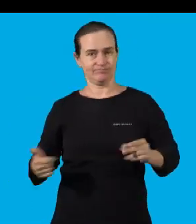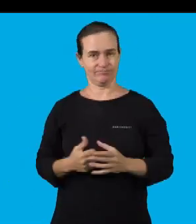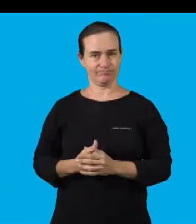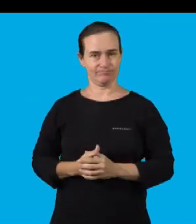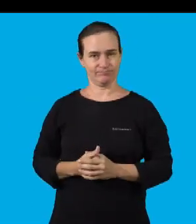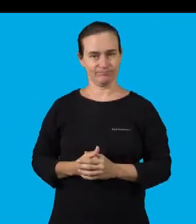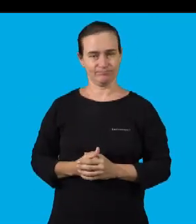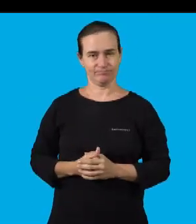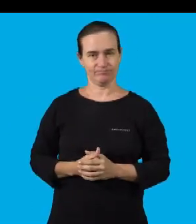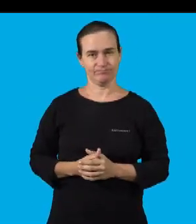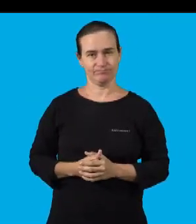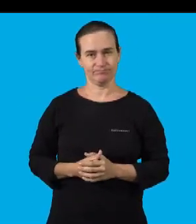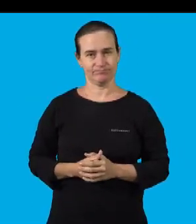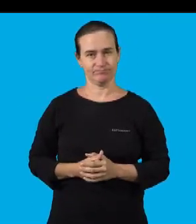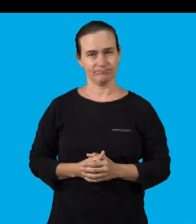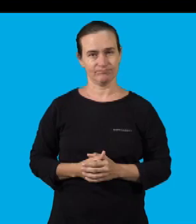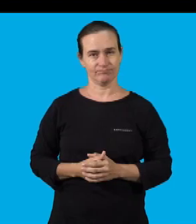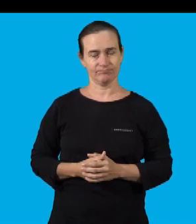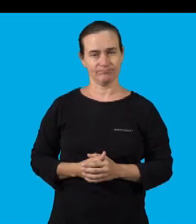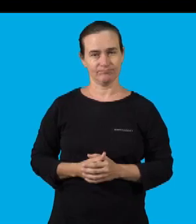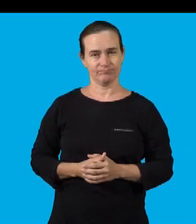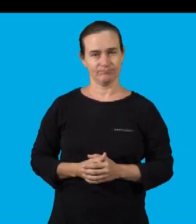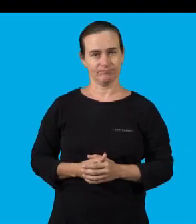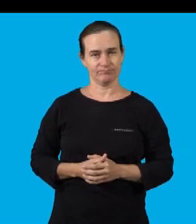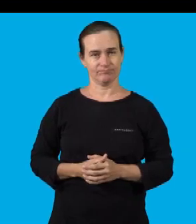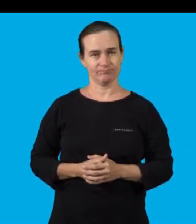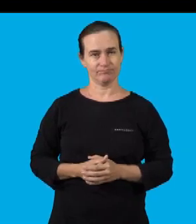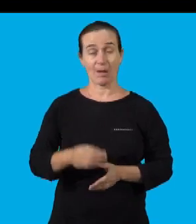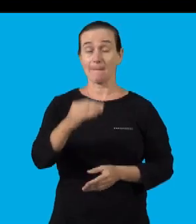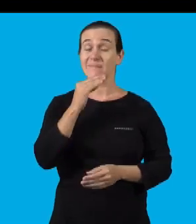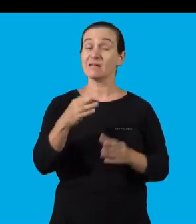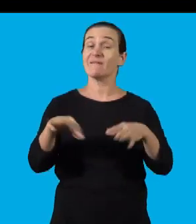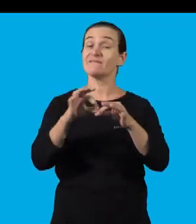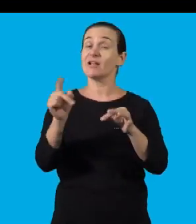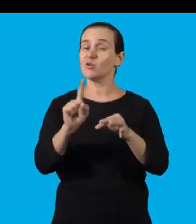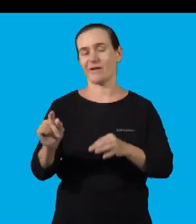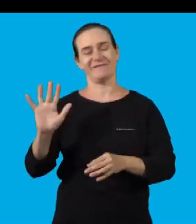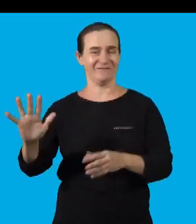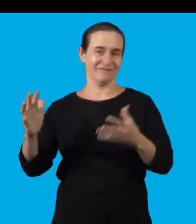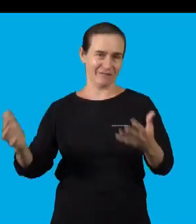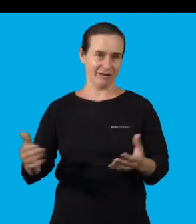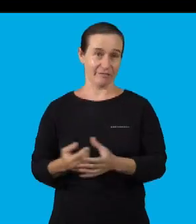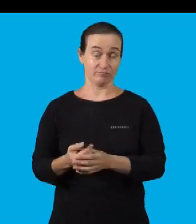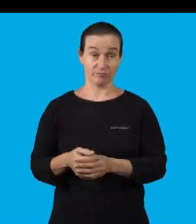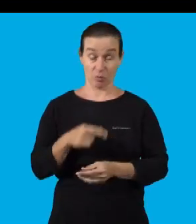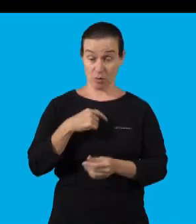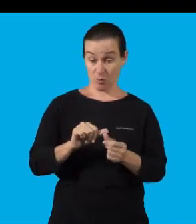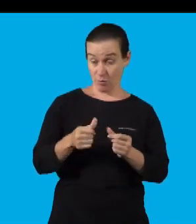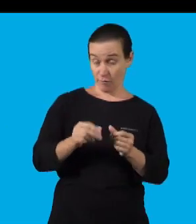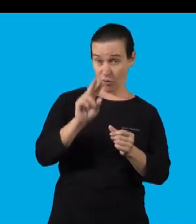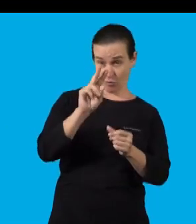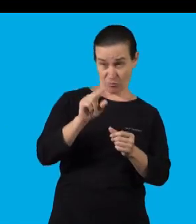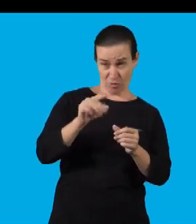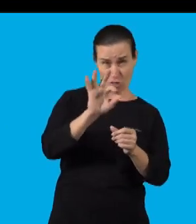2 units for us to get to that D, which means that the value there is going to be 5, because when we